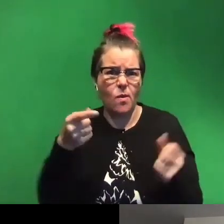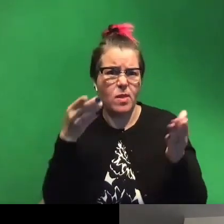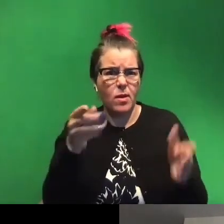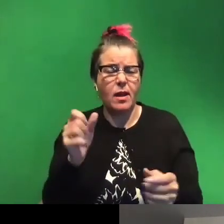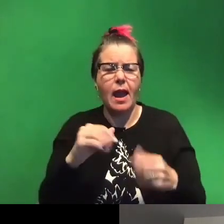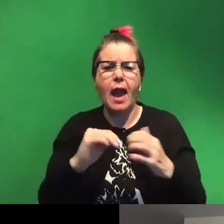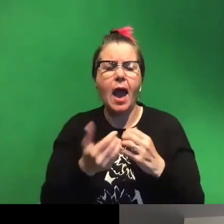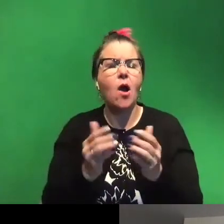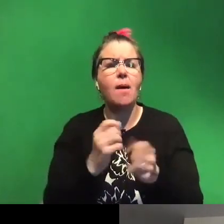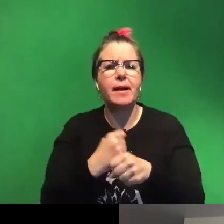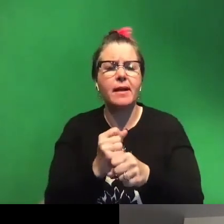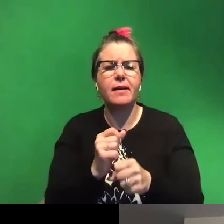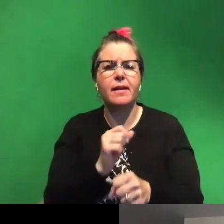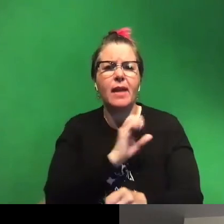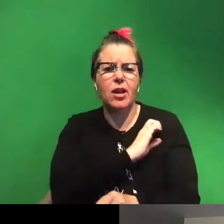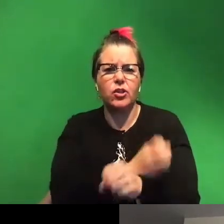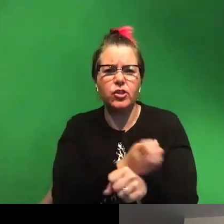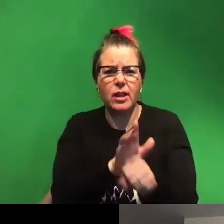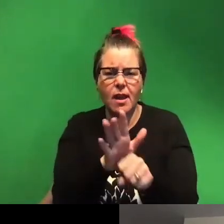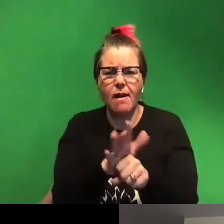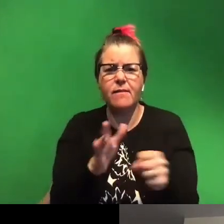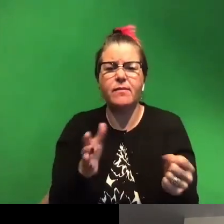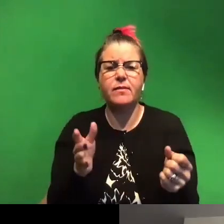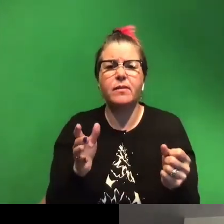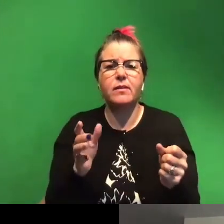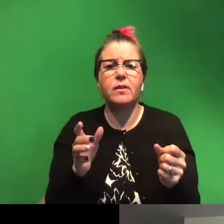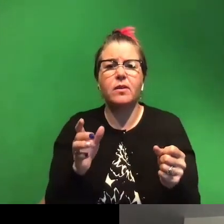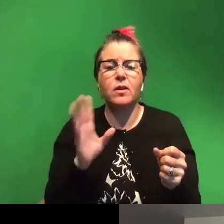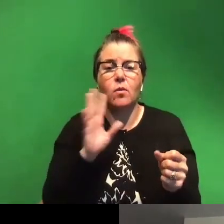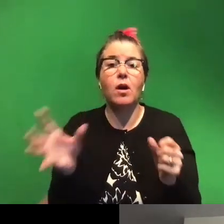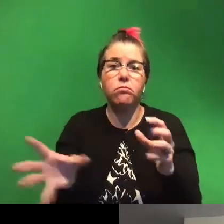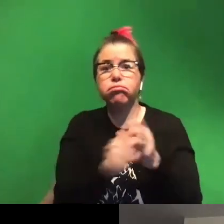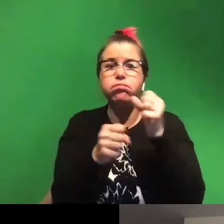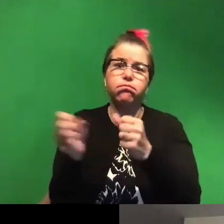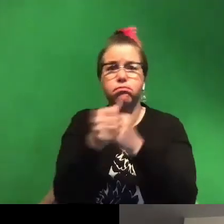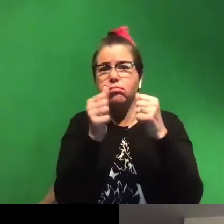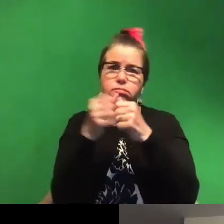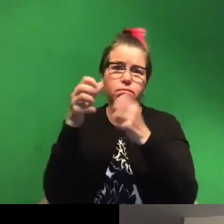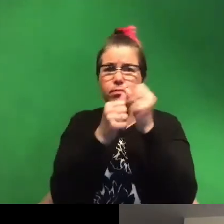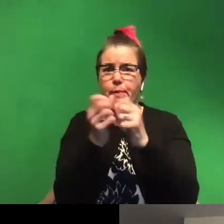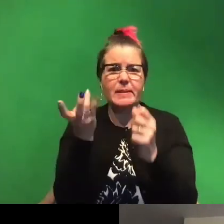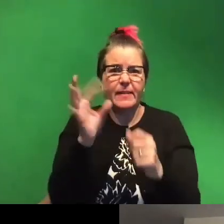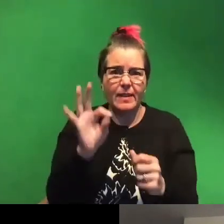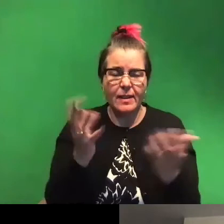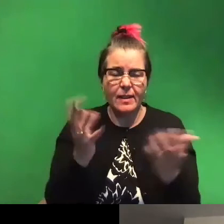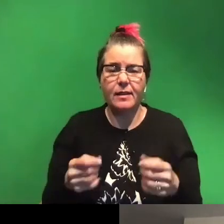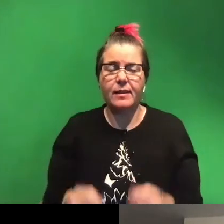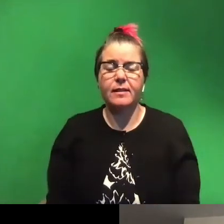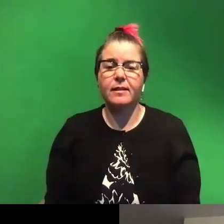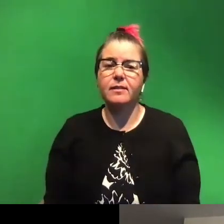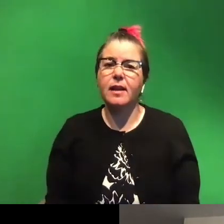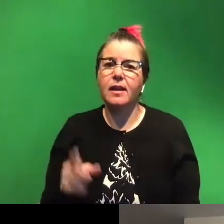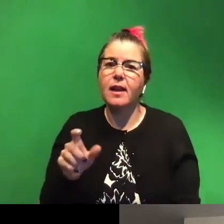energize something so much at a point that it's like just like energetic enough to